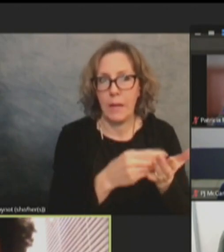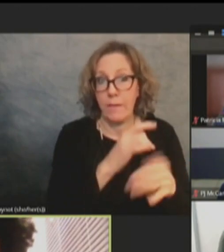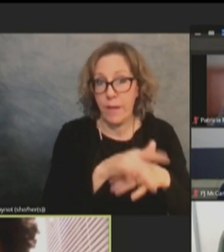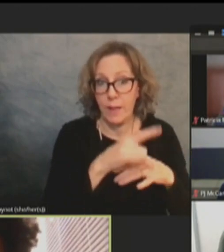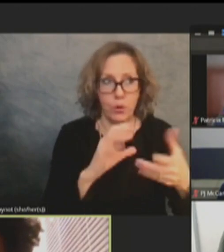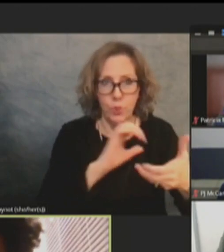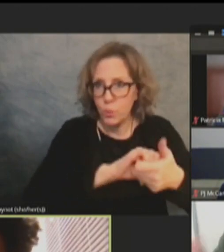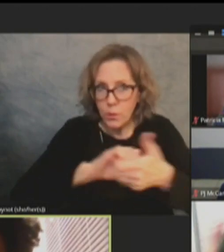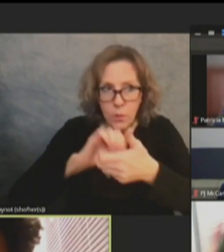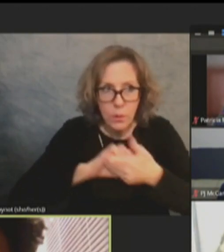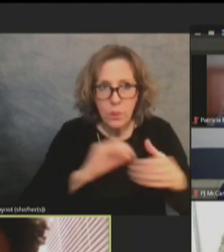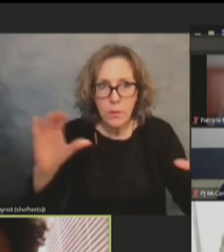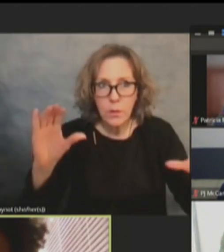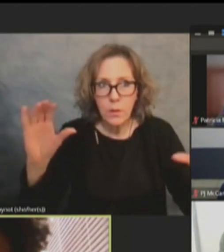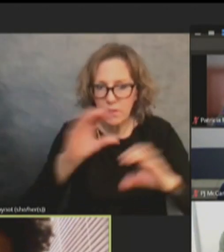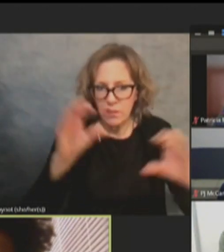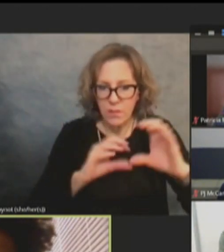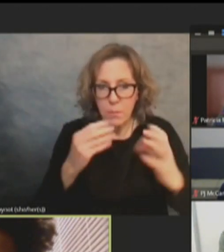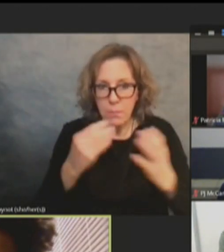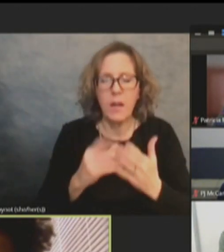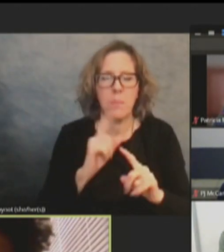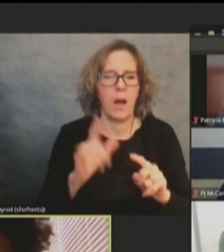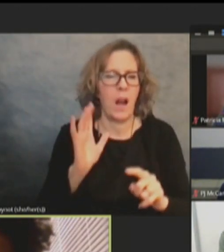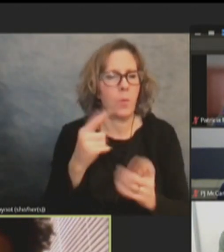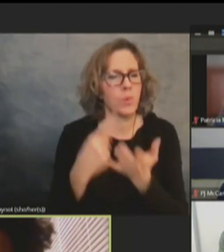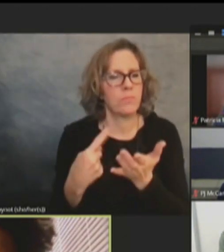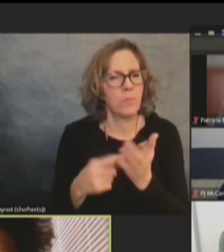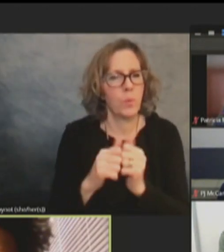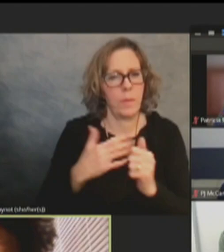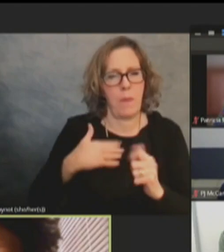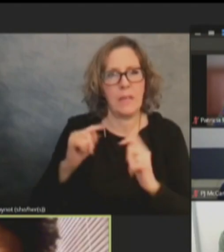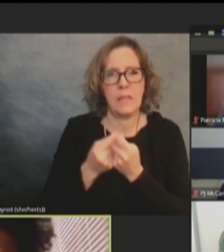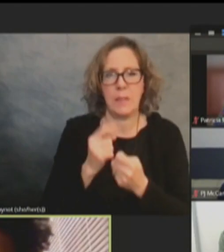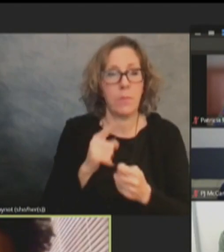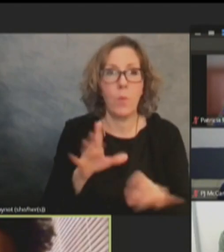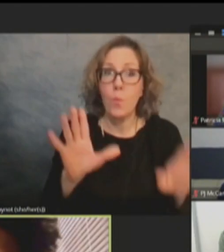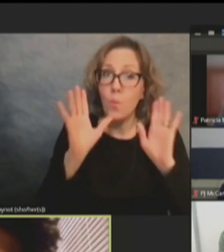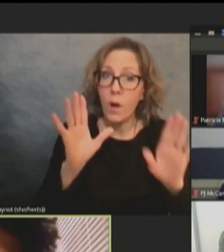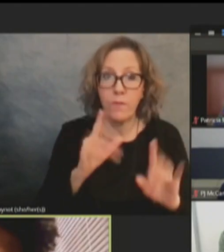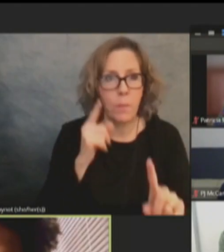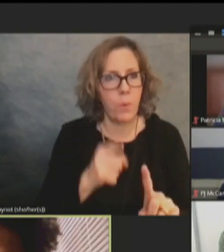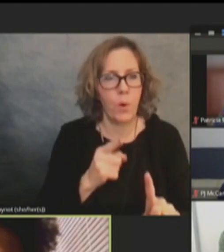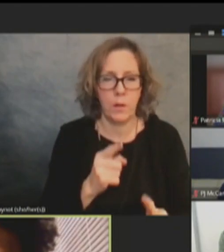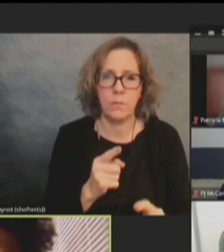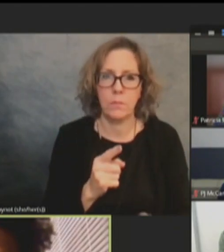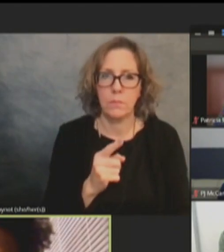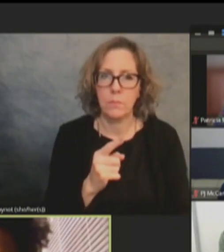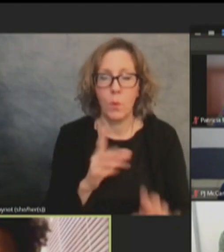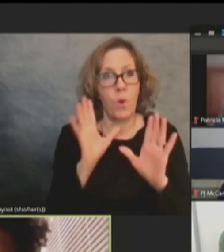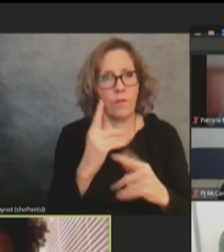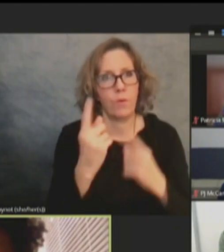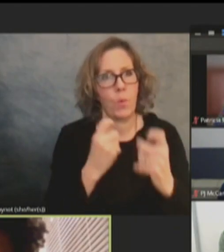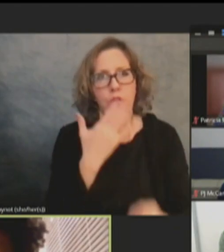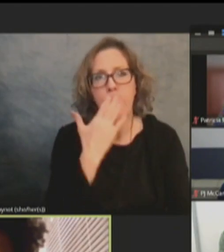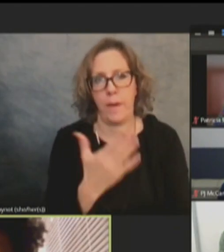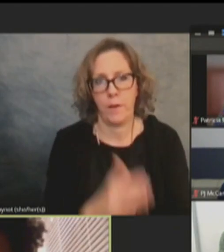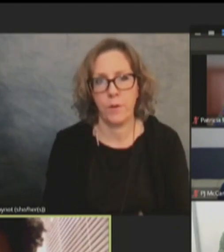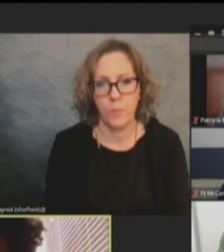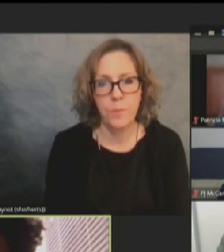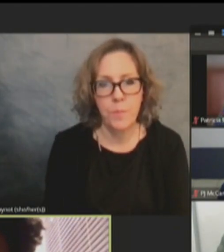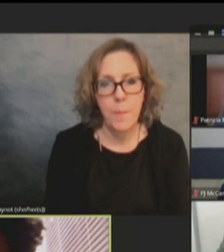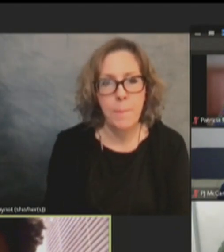So this is something that I'll have to discuss with the team. But what a wonderful point and what a wonderful set of questions.